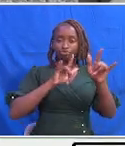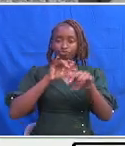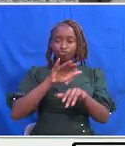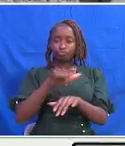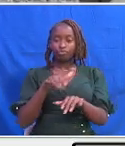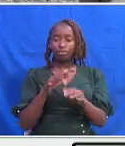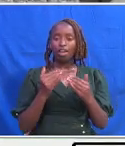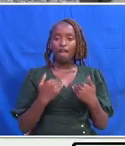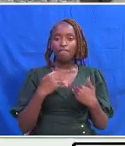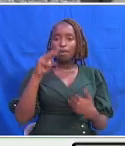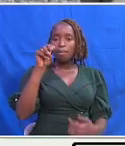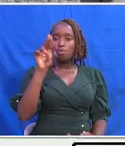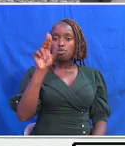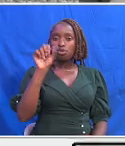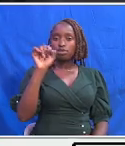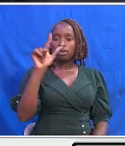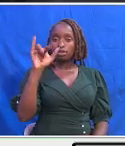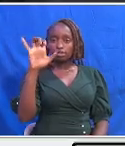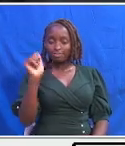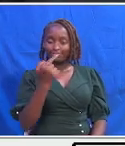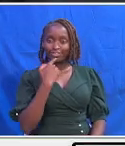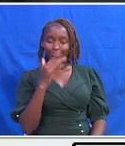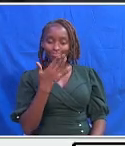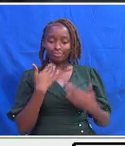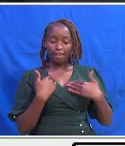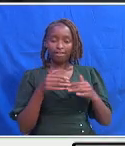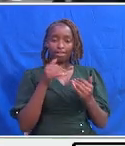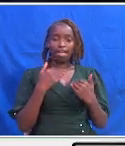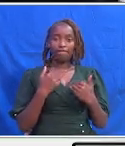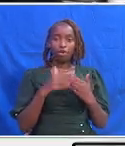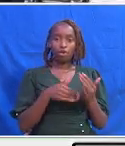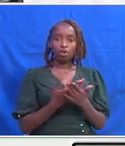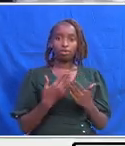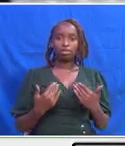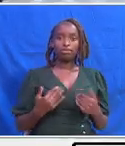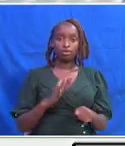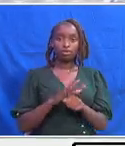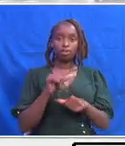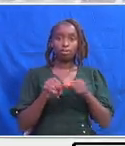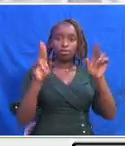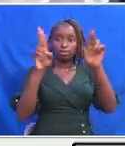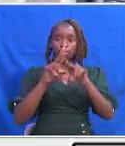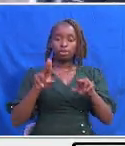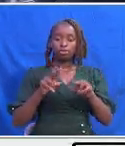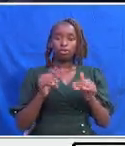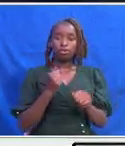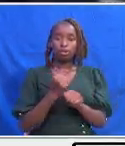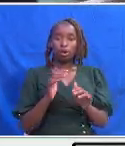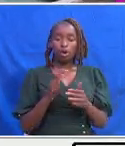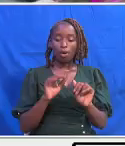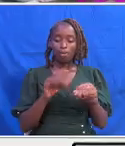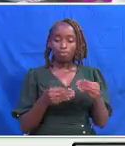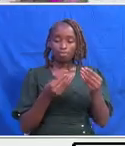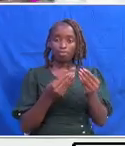Secretary Musalia Mudavadi says maintaining consistency, especially on the international landscape, will promote a better image